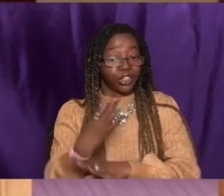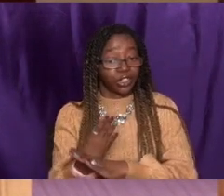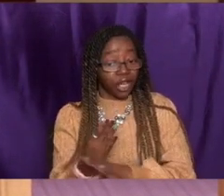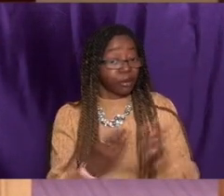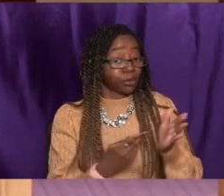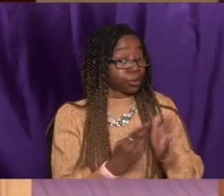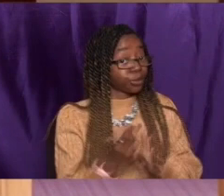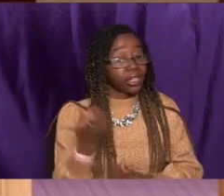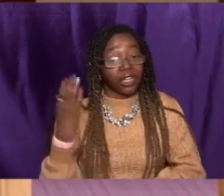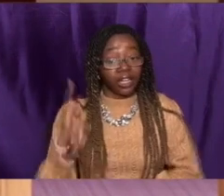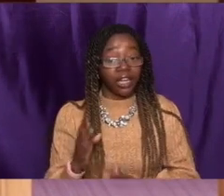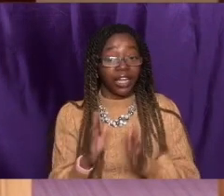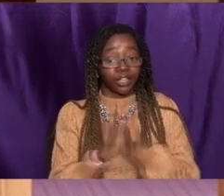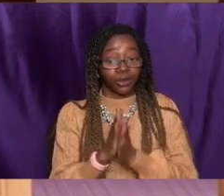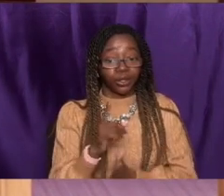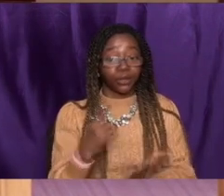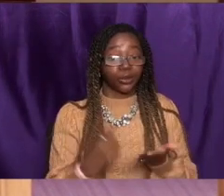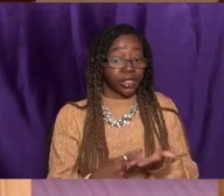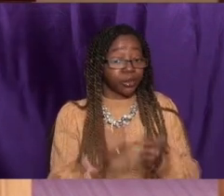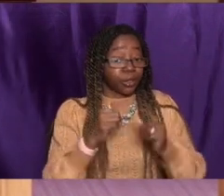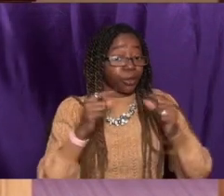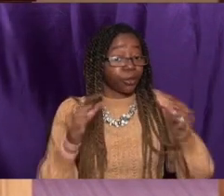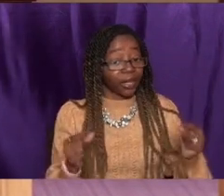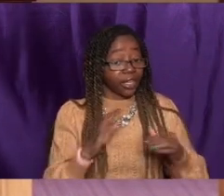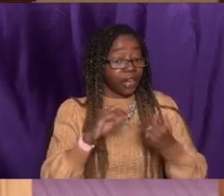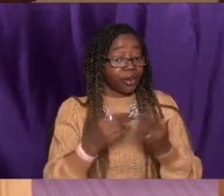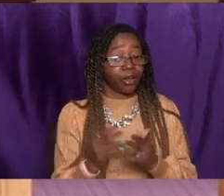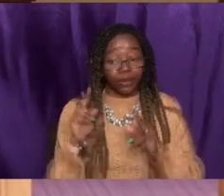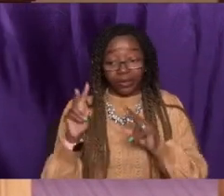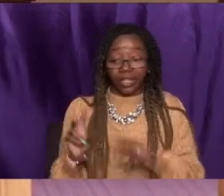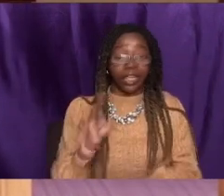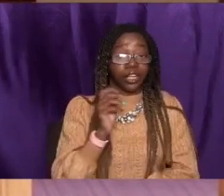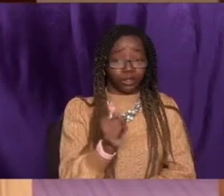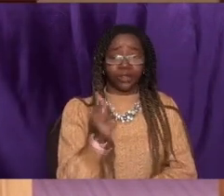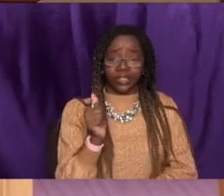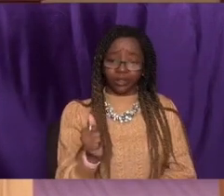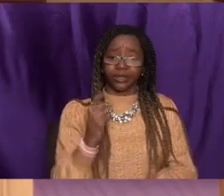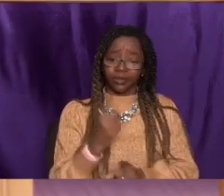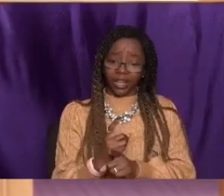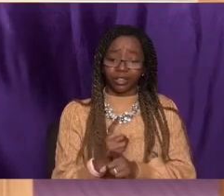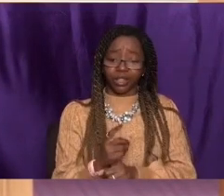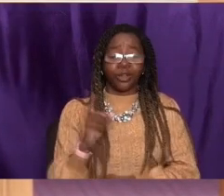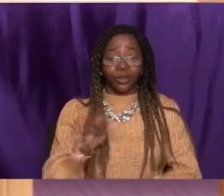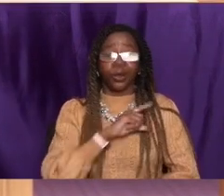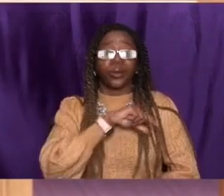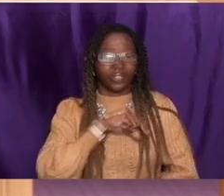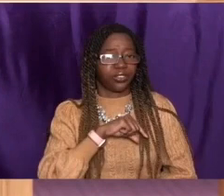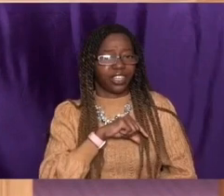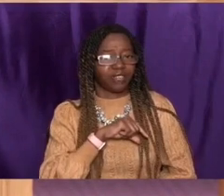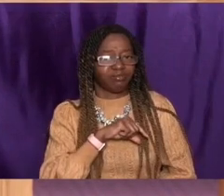is, if God asks you to do something great and all you're looking at is yourself, you're right. You aren't qualified.